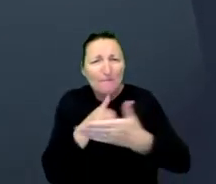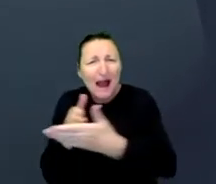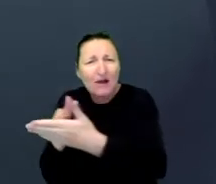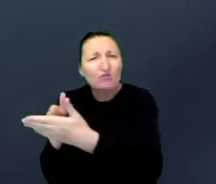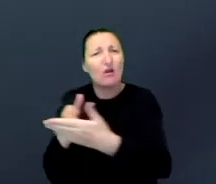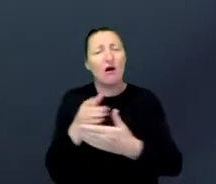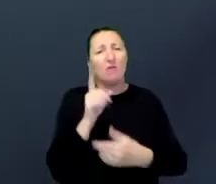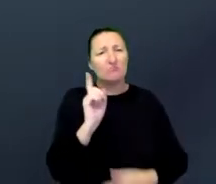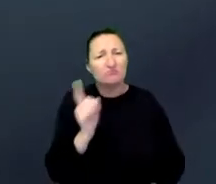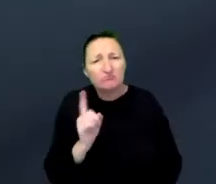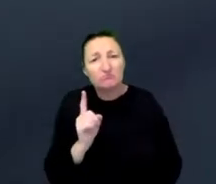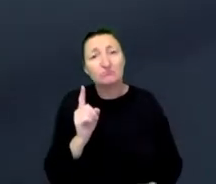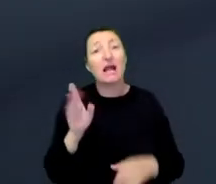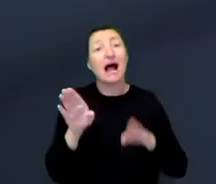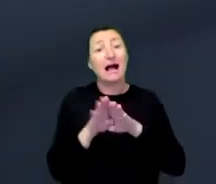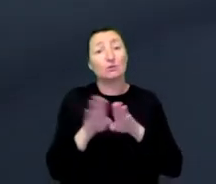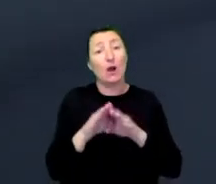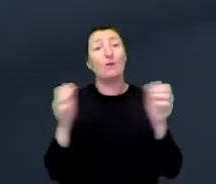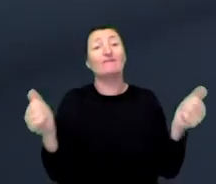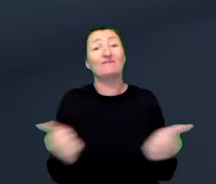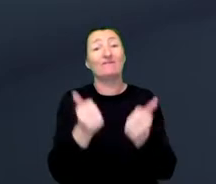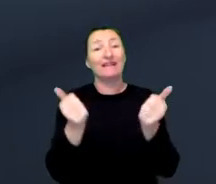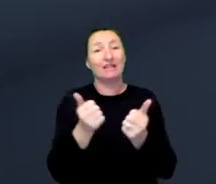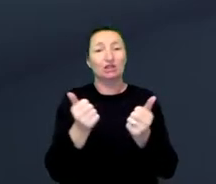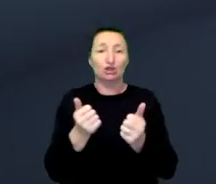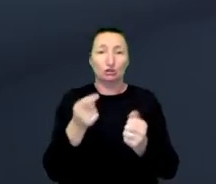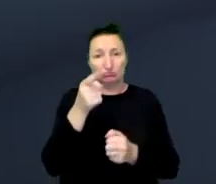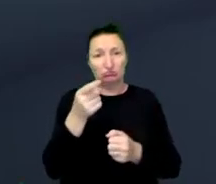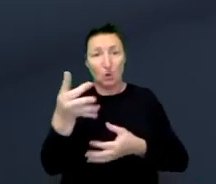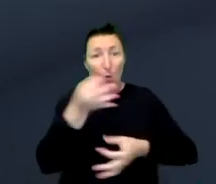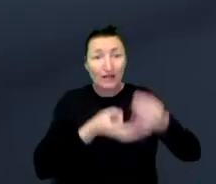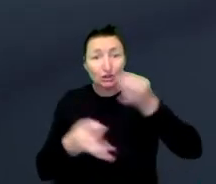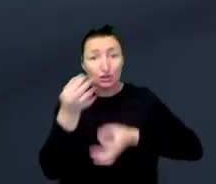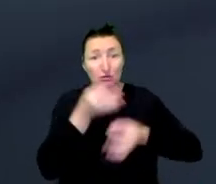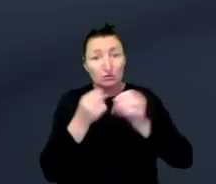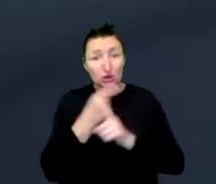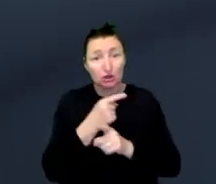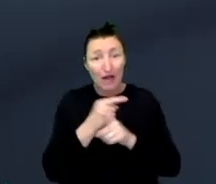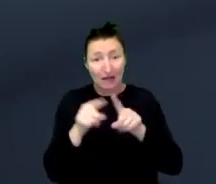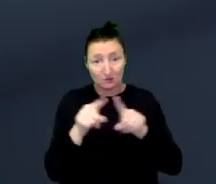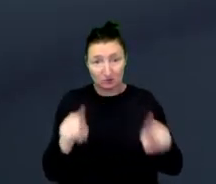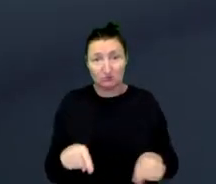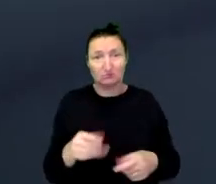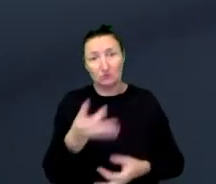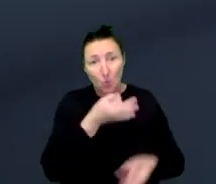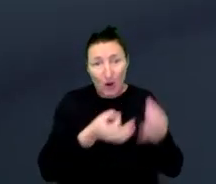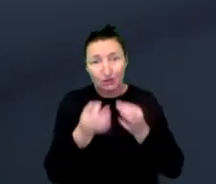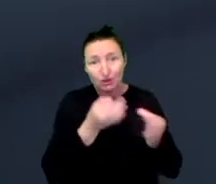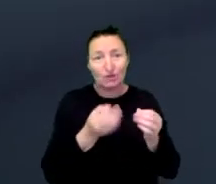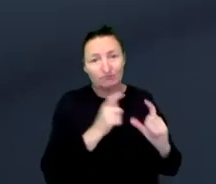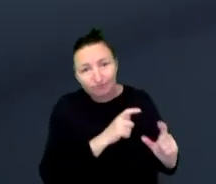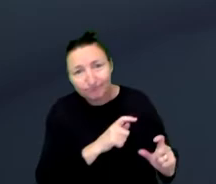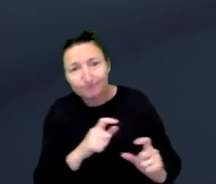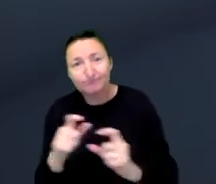also have time to respond to questions from the chat, so make sure you throw those in there, and then yeah, we can keep the conversation going as